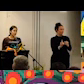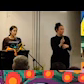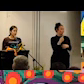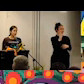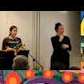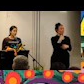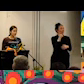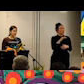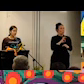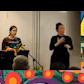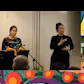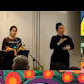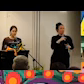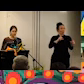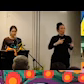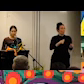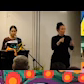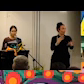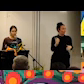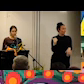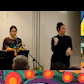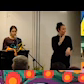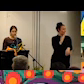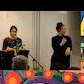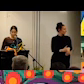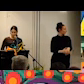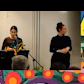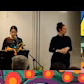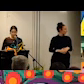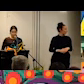but if you feel uncomfortable being photographed, just let us know.